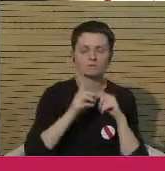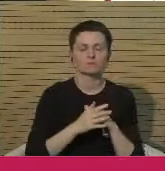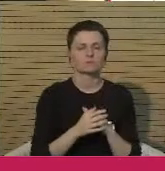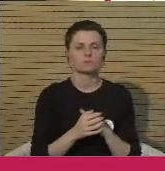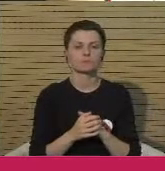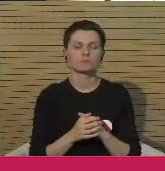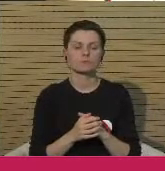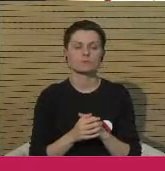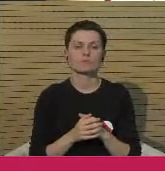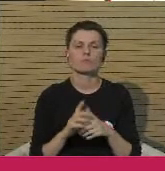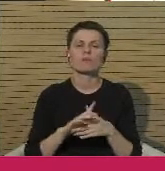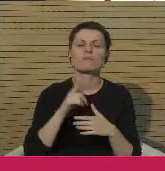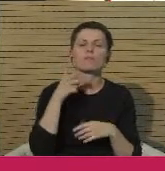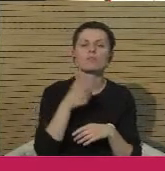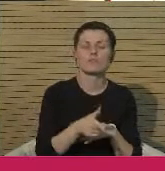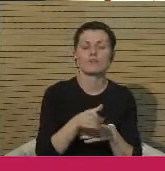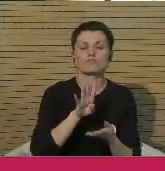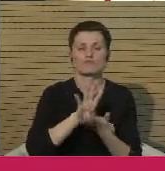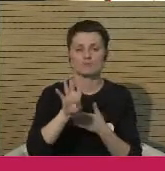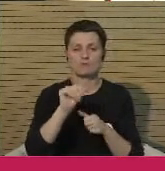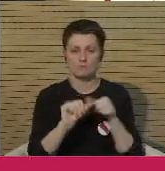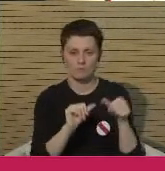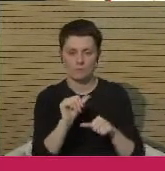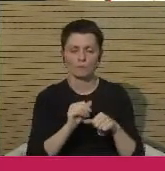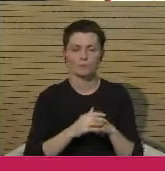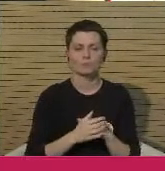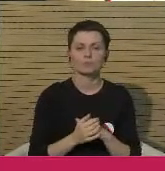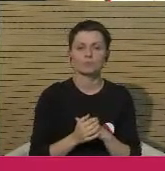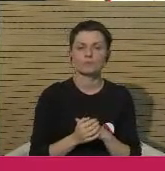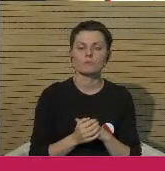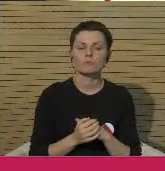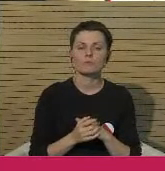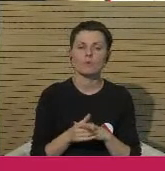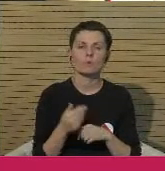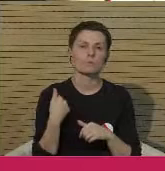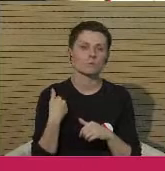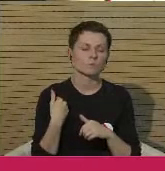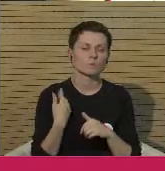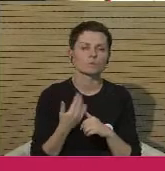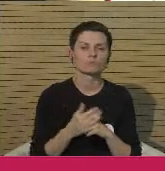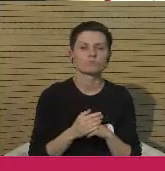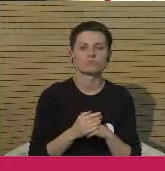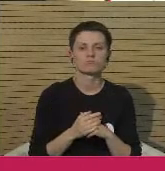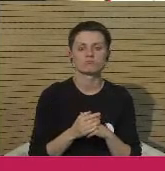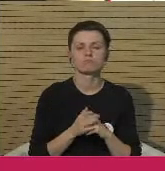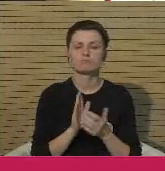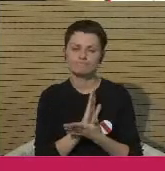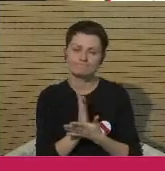neighbor states of Poland. In 2014,